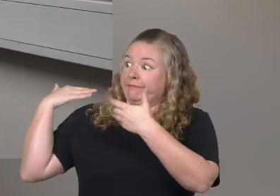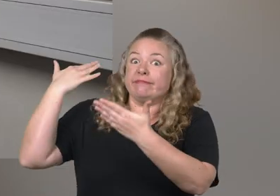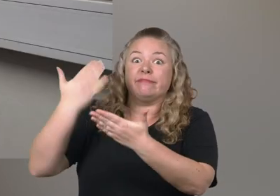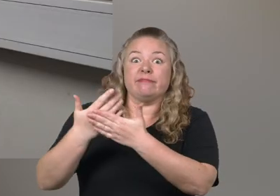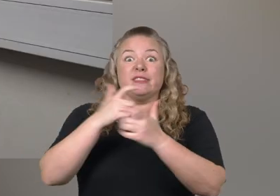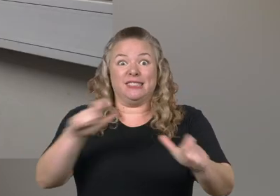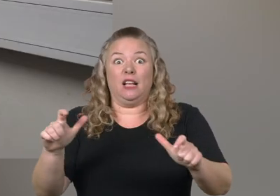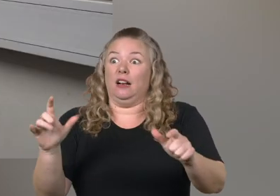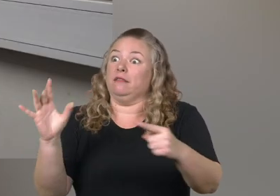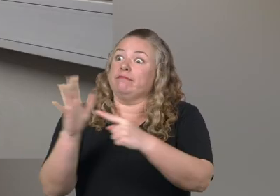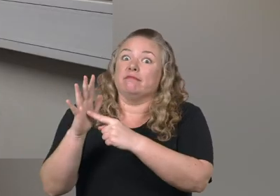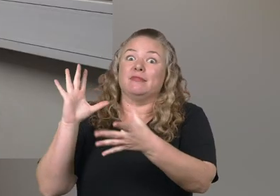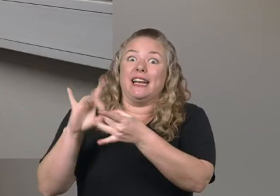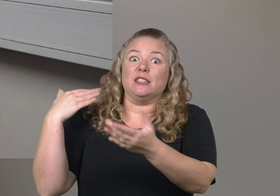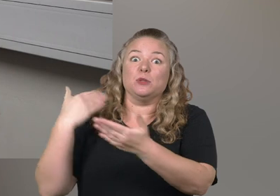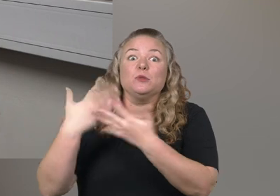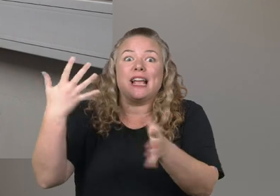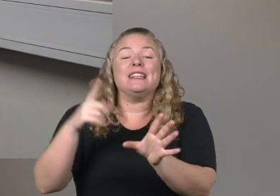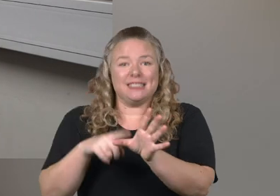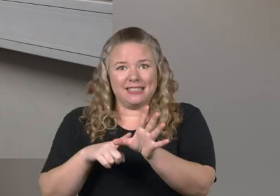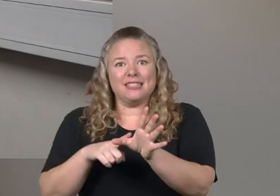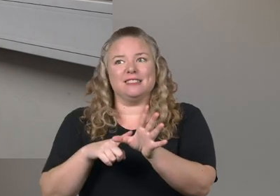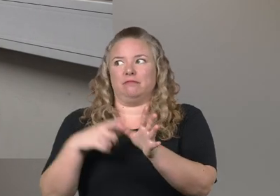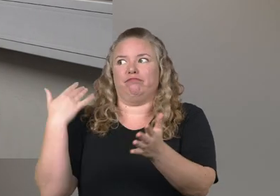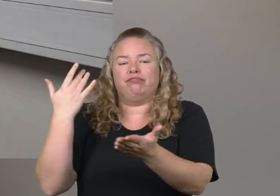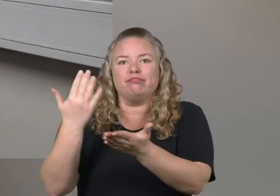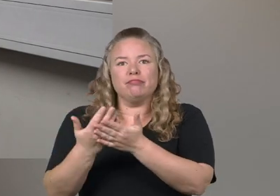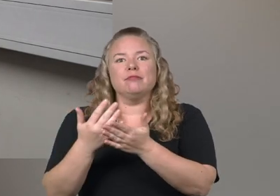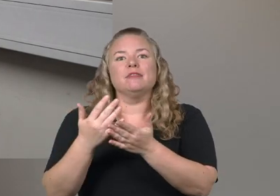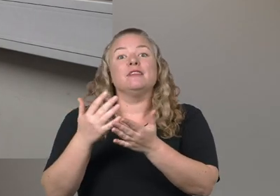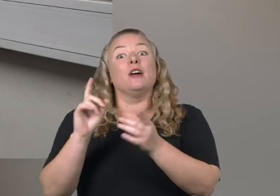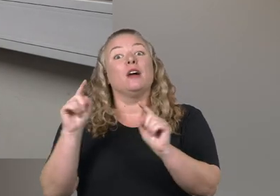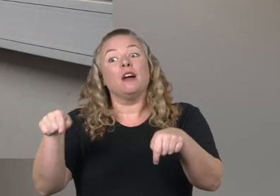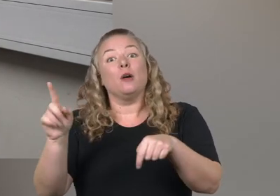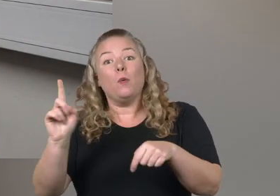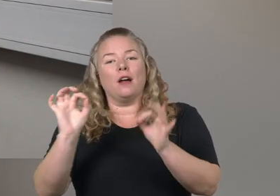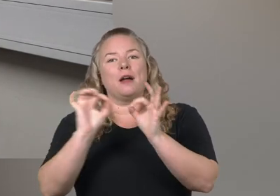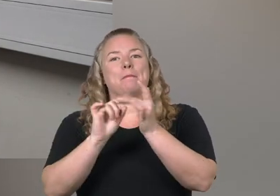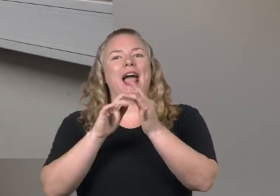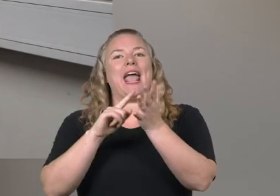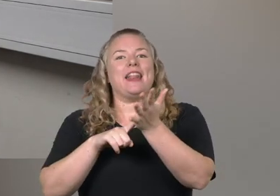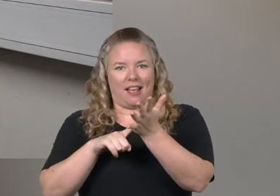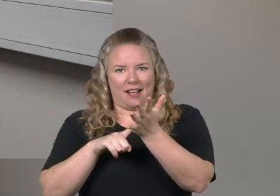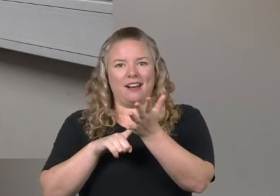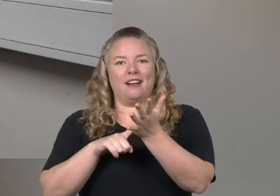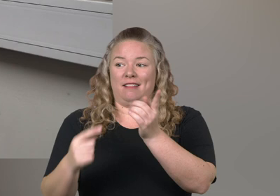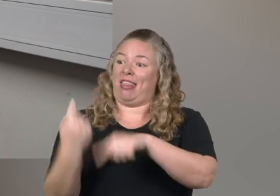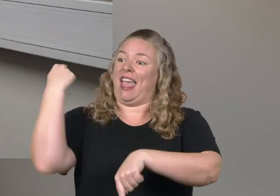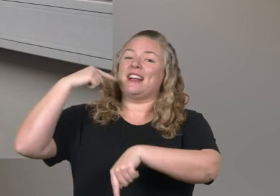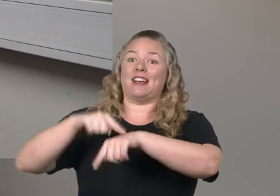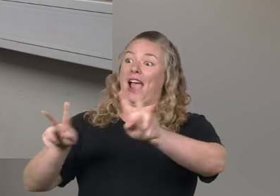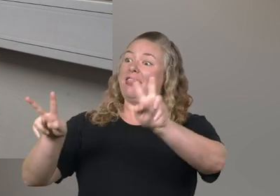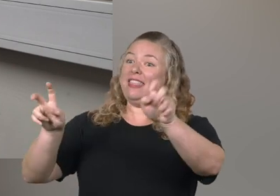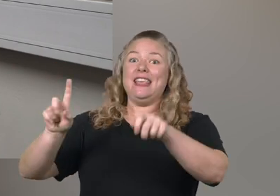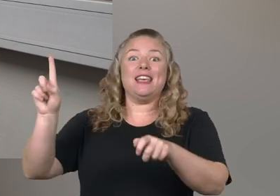in relation to the last decade that we've gone through, was the biennial. And the theme of that year, was, which